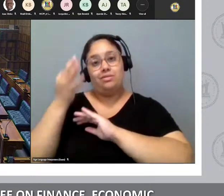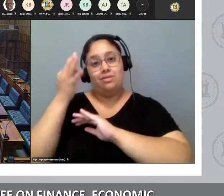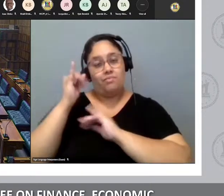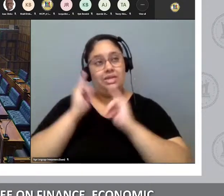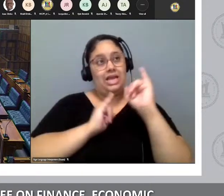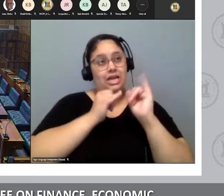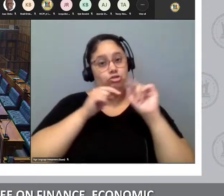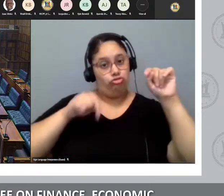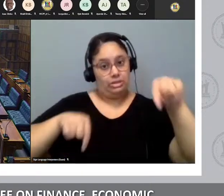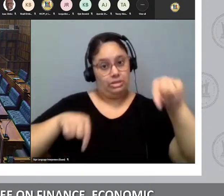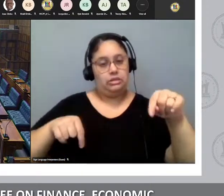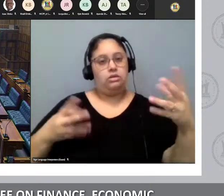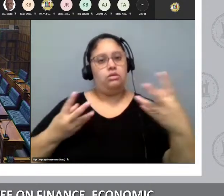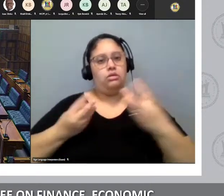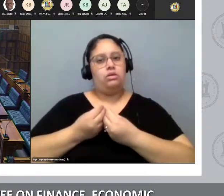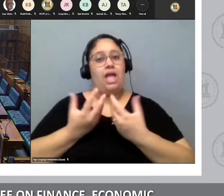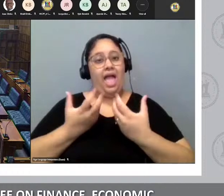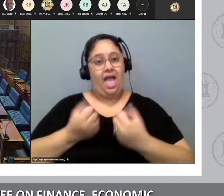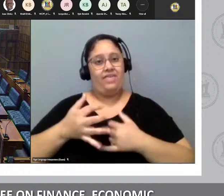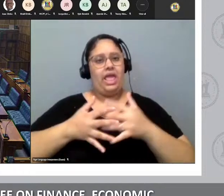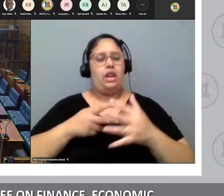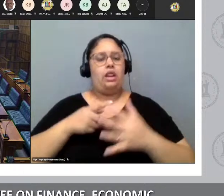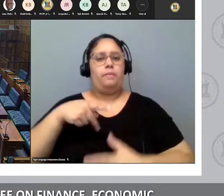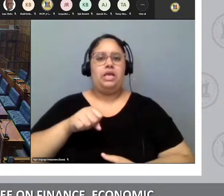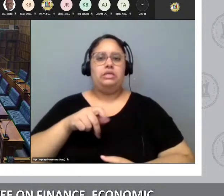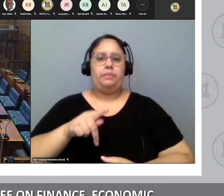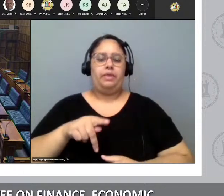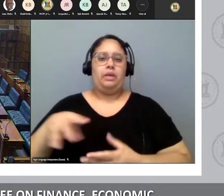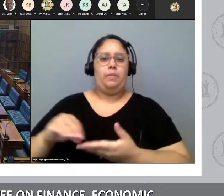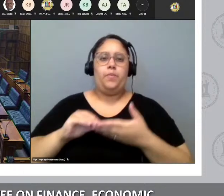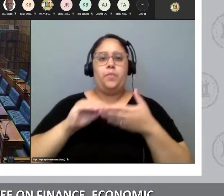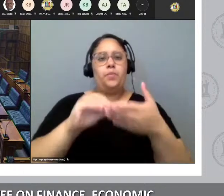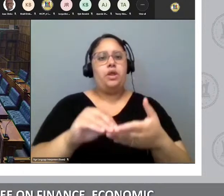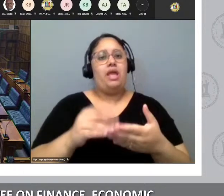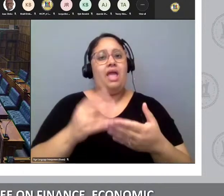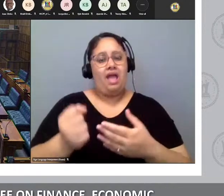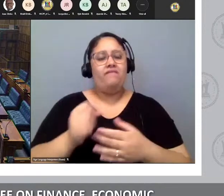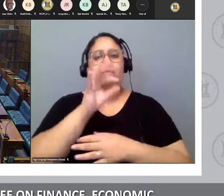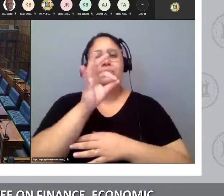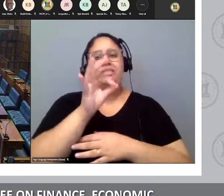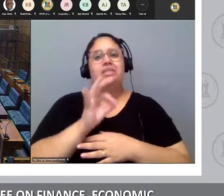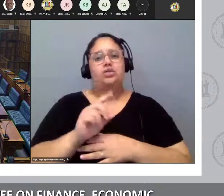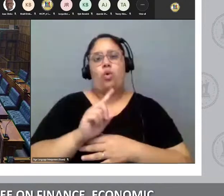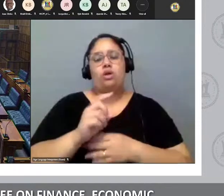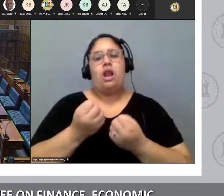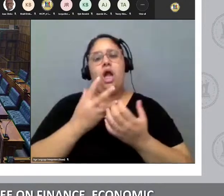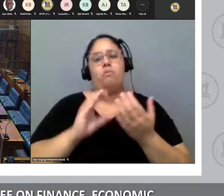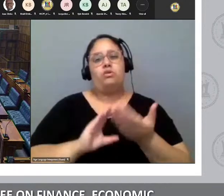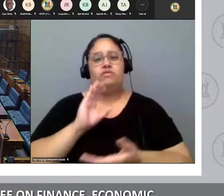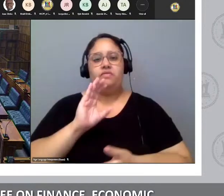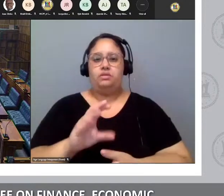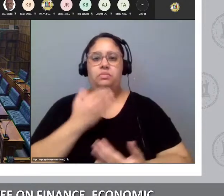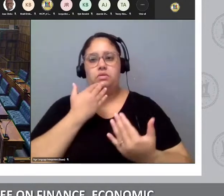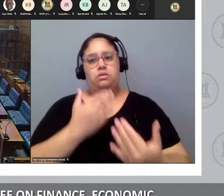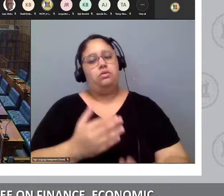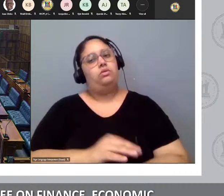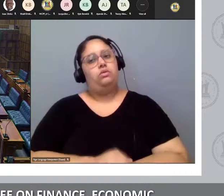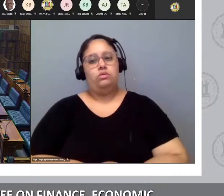has there been any PSPs brought on board what percentage and what how much investment thank